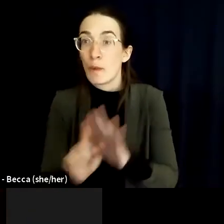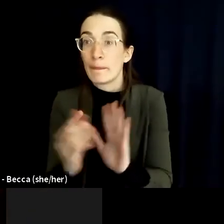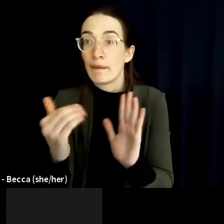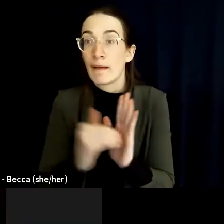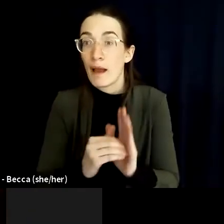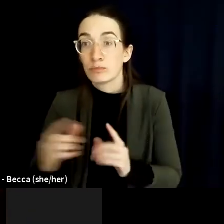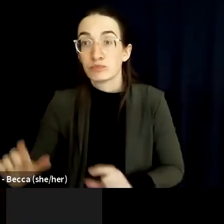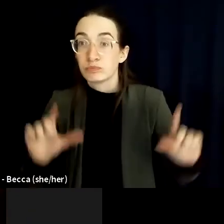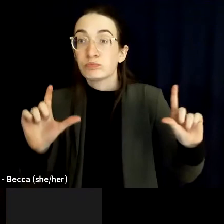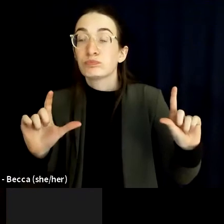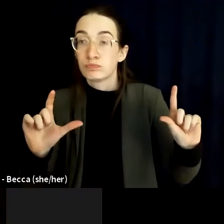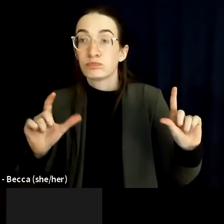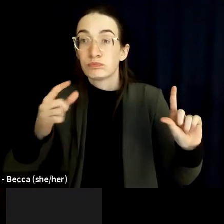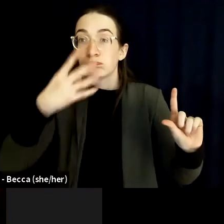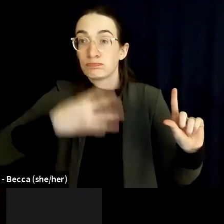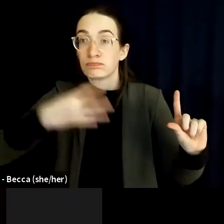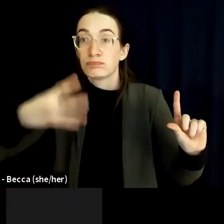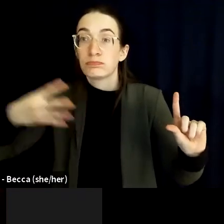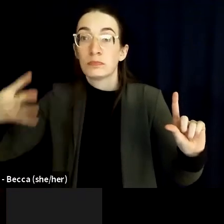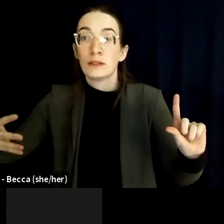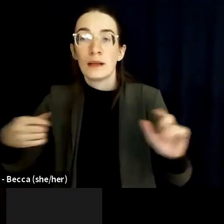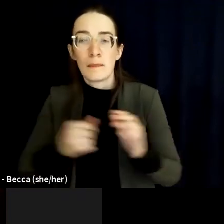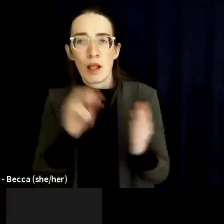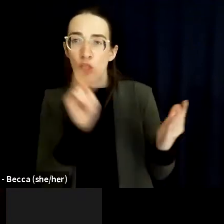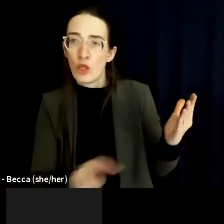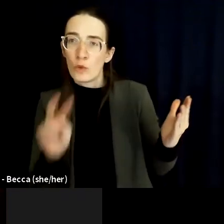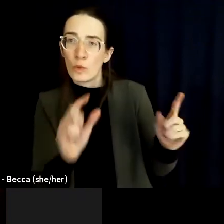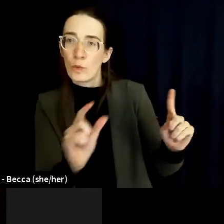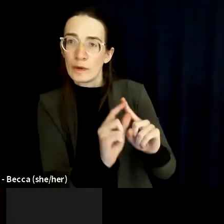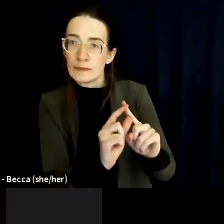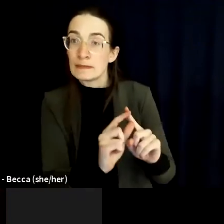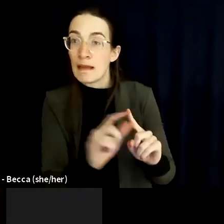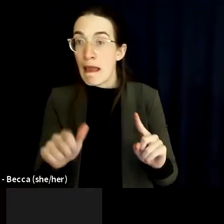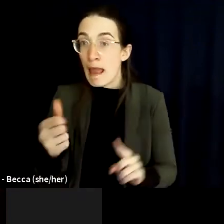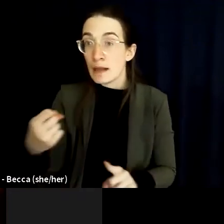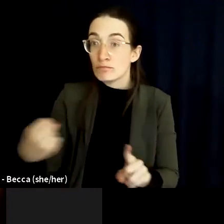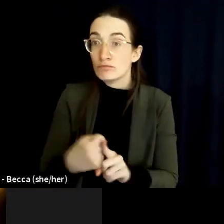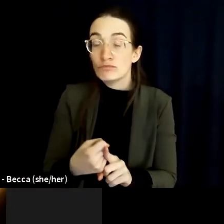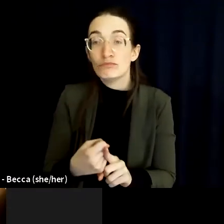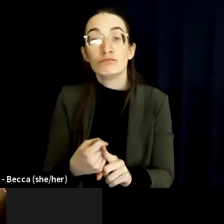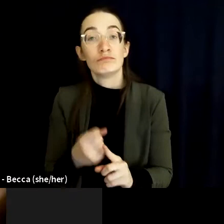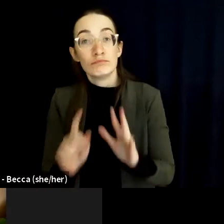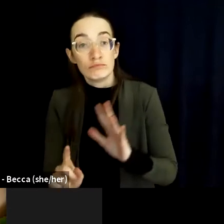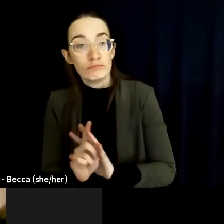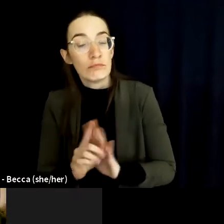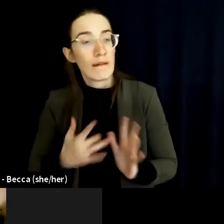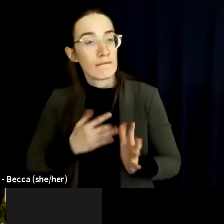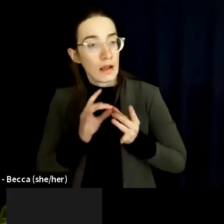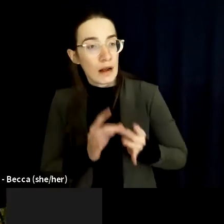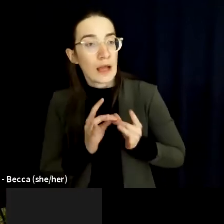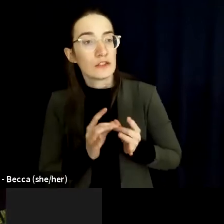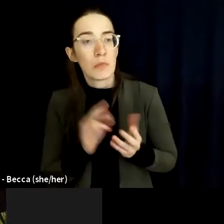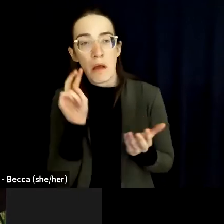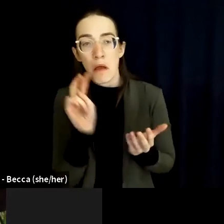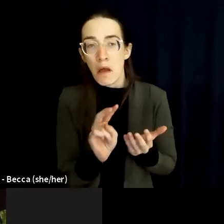of think about just look through these words, see if any stand out to you. You don't have to have a specific agenda. You can see if your eyes go to a